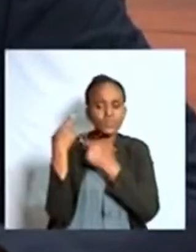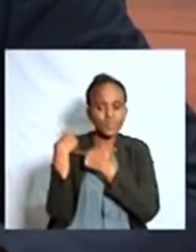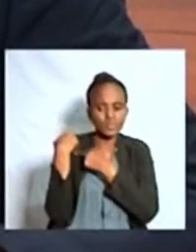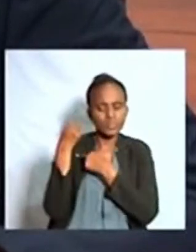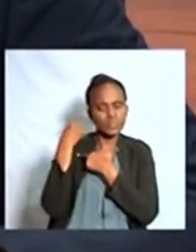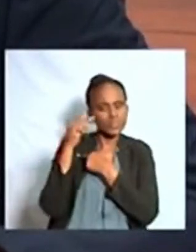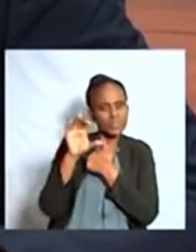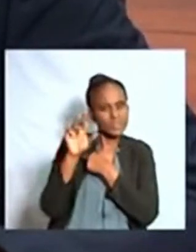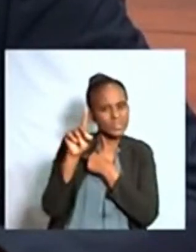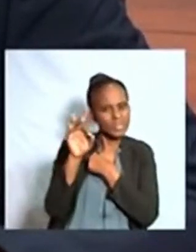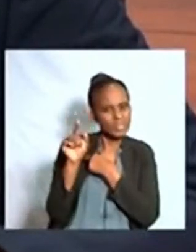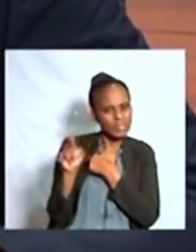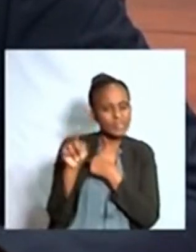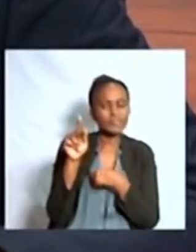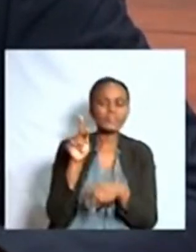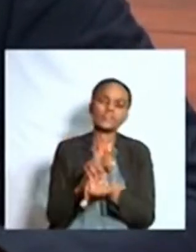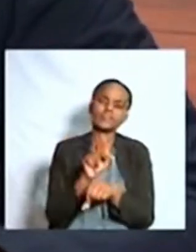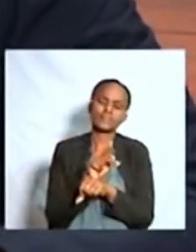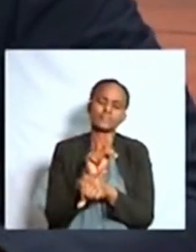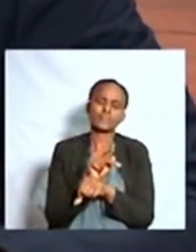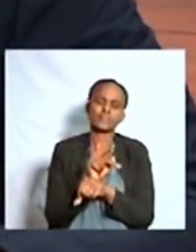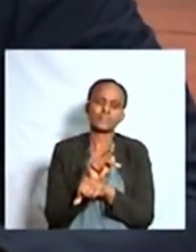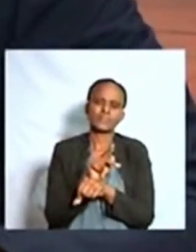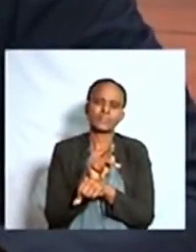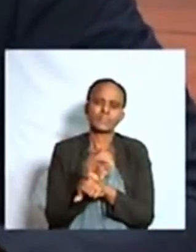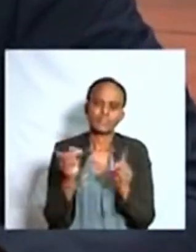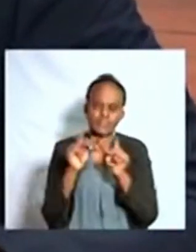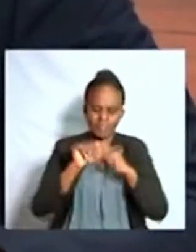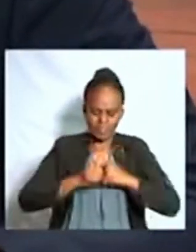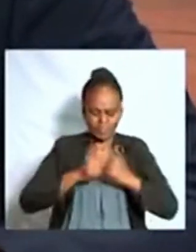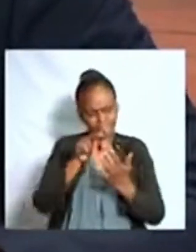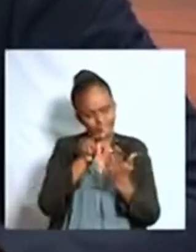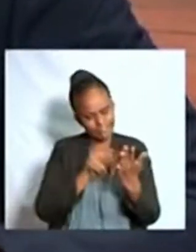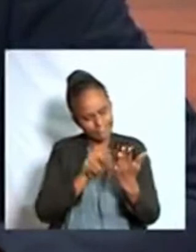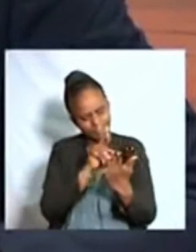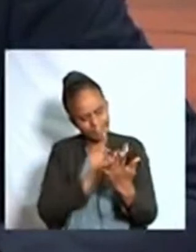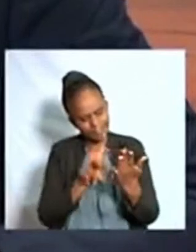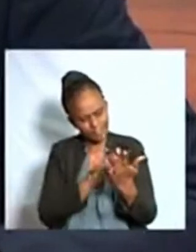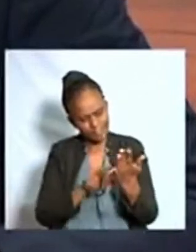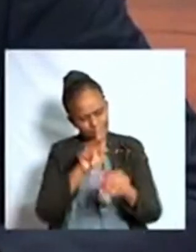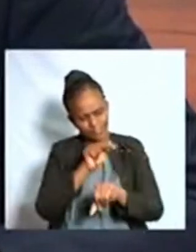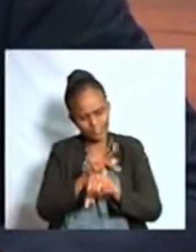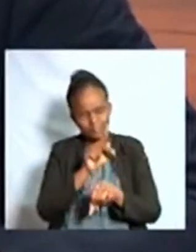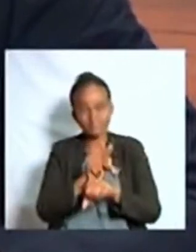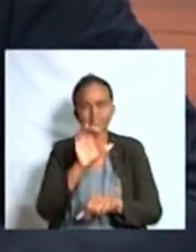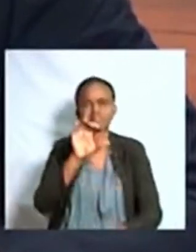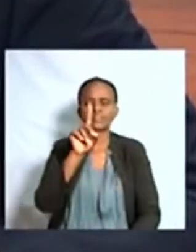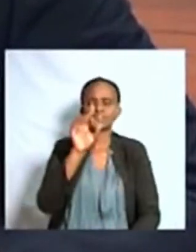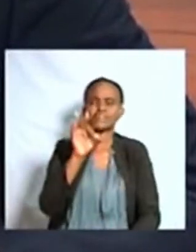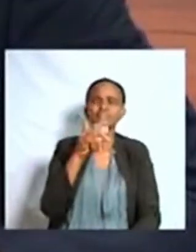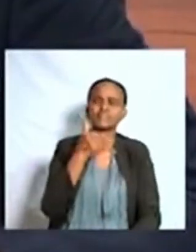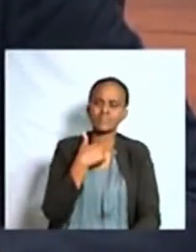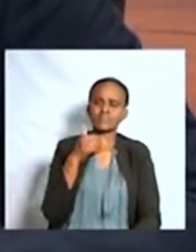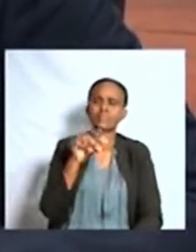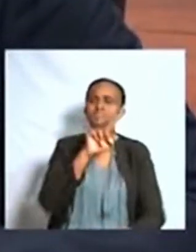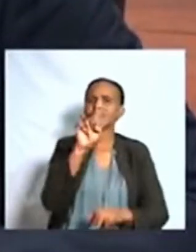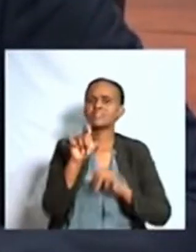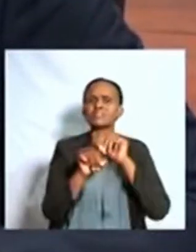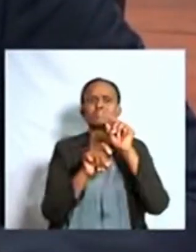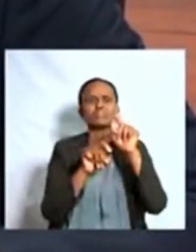CDF project? Because when you go through these CDF projects, there are question